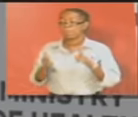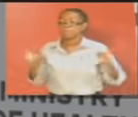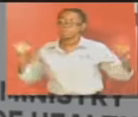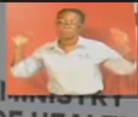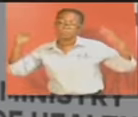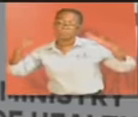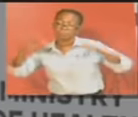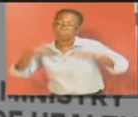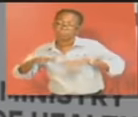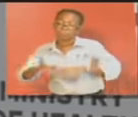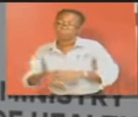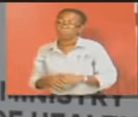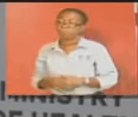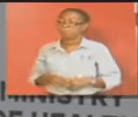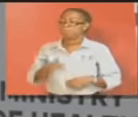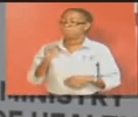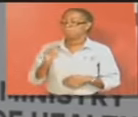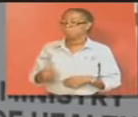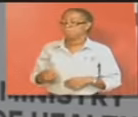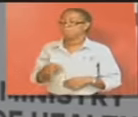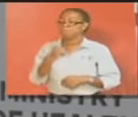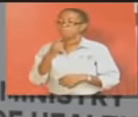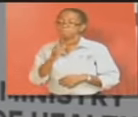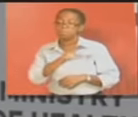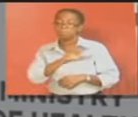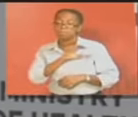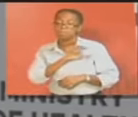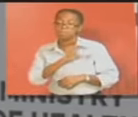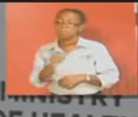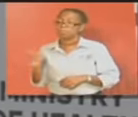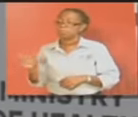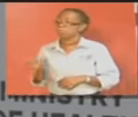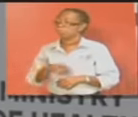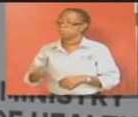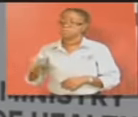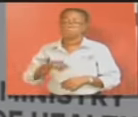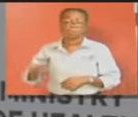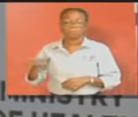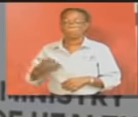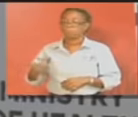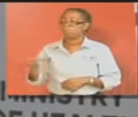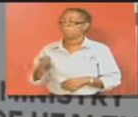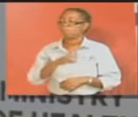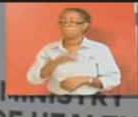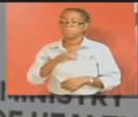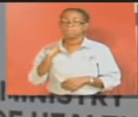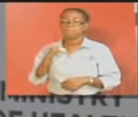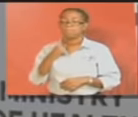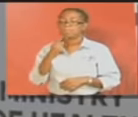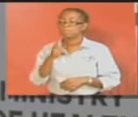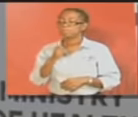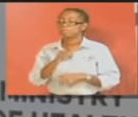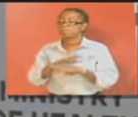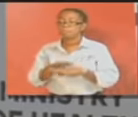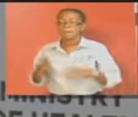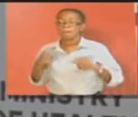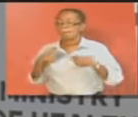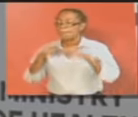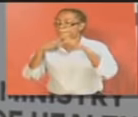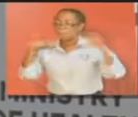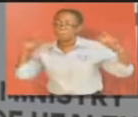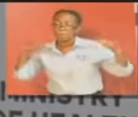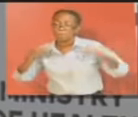the police service in ensuring that the crowding of spaces is kept to a minimum and discouraged as